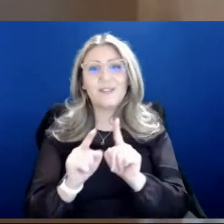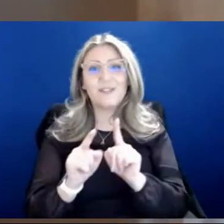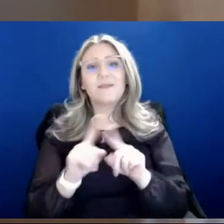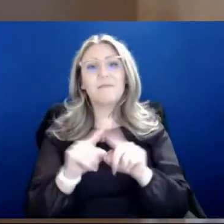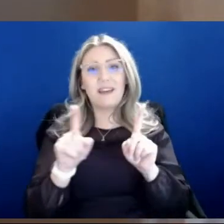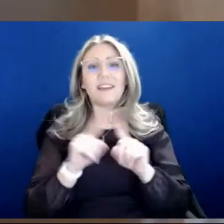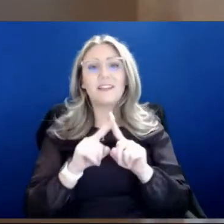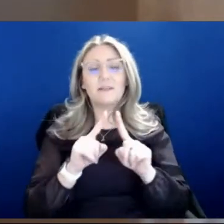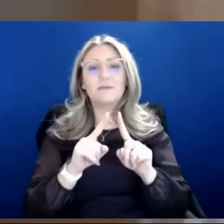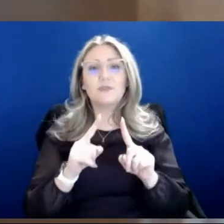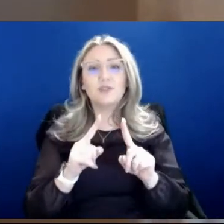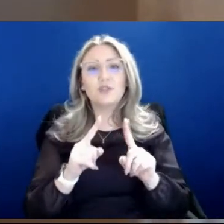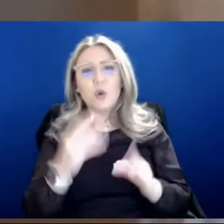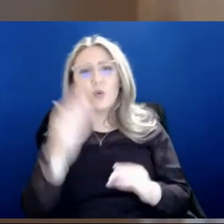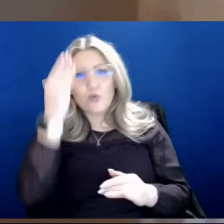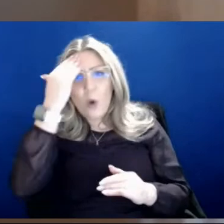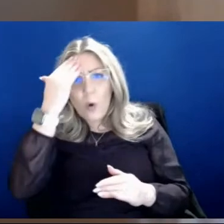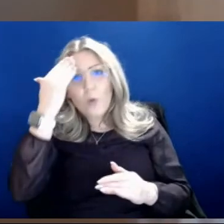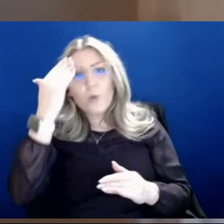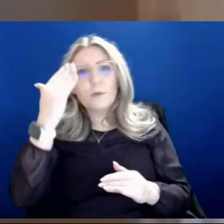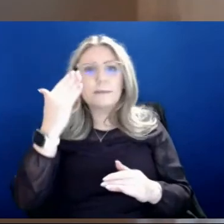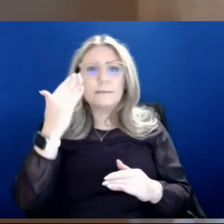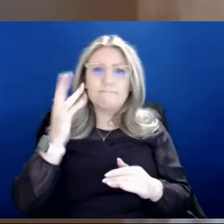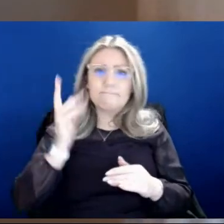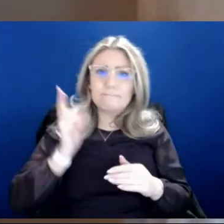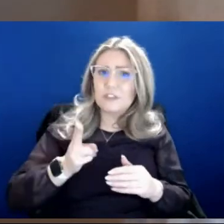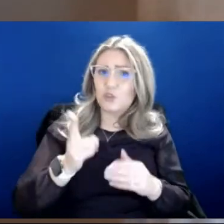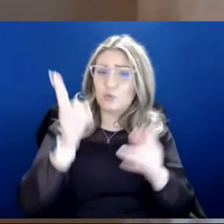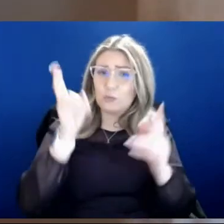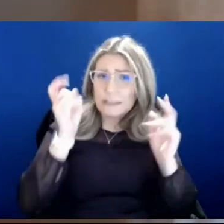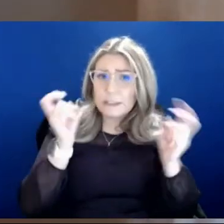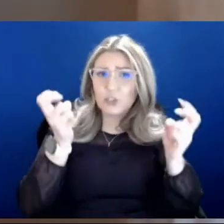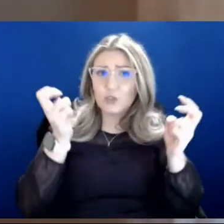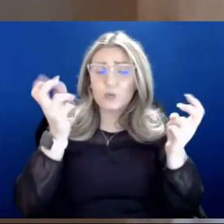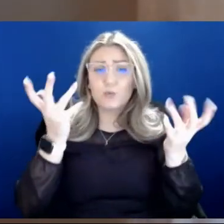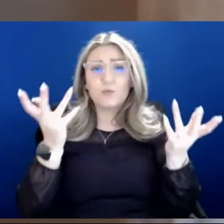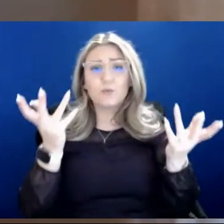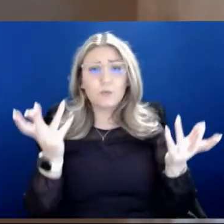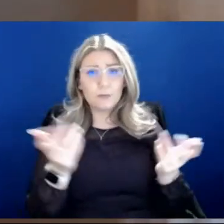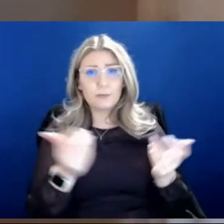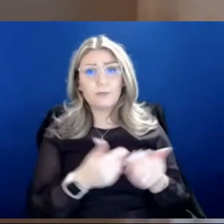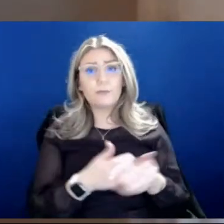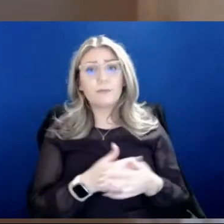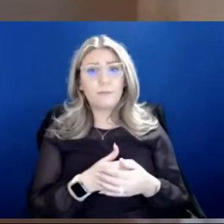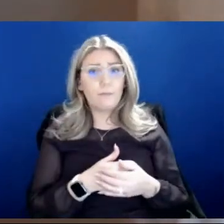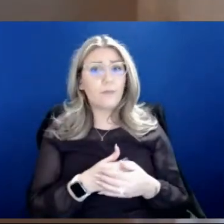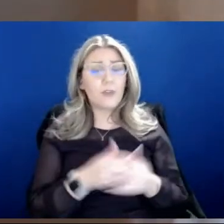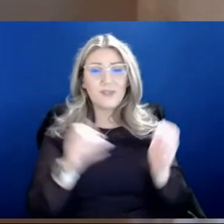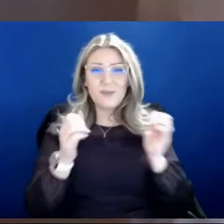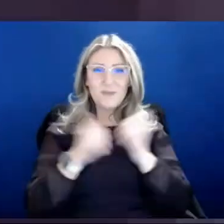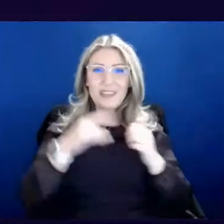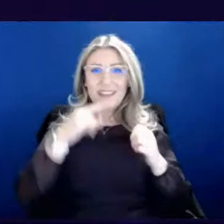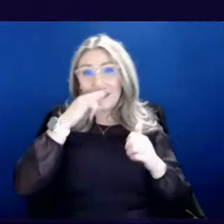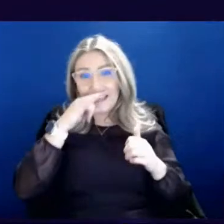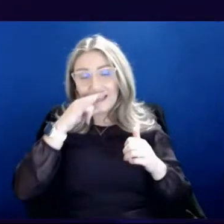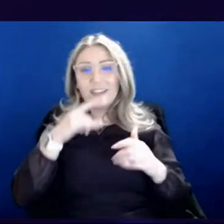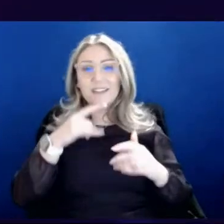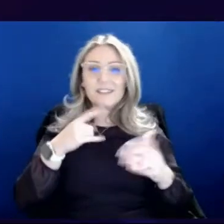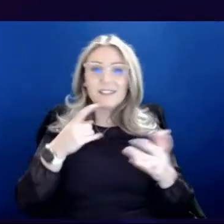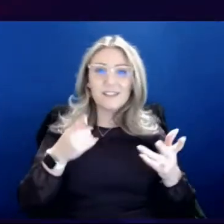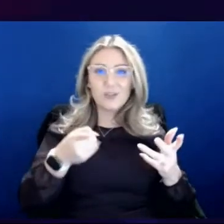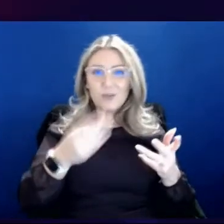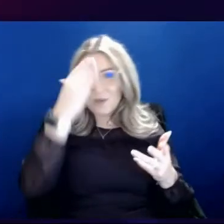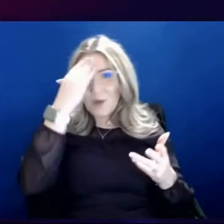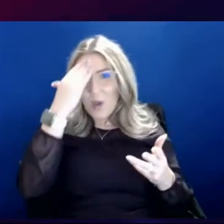definitely knows, some of the issues I've gone through and their with the kids,